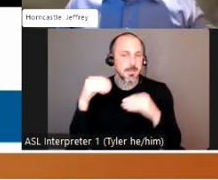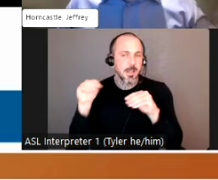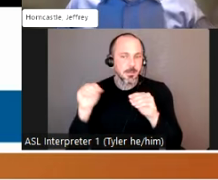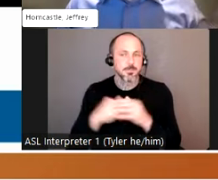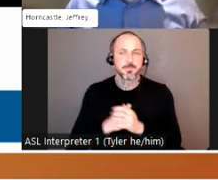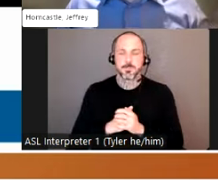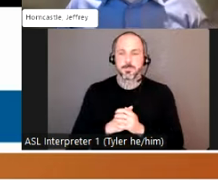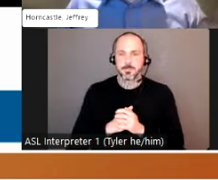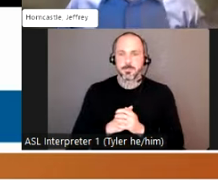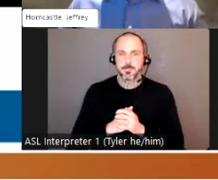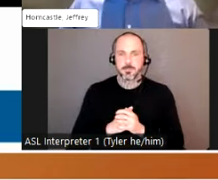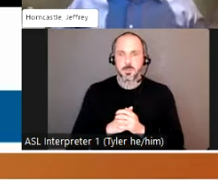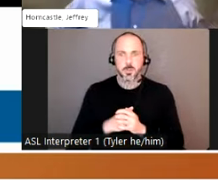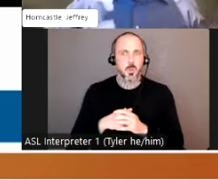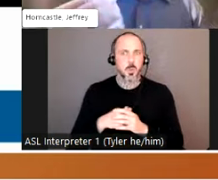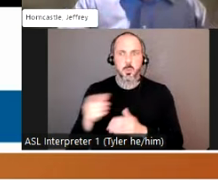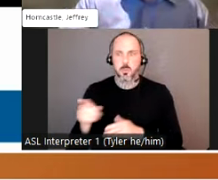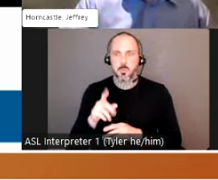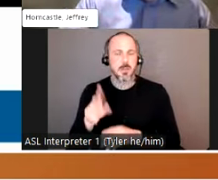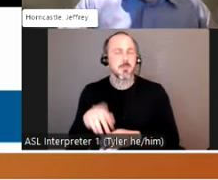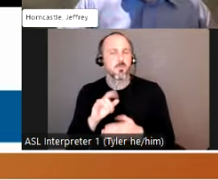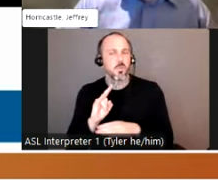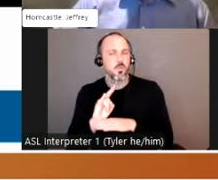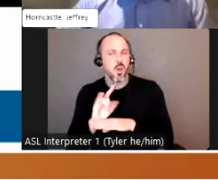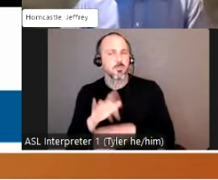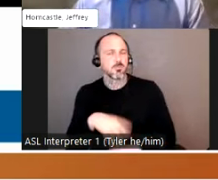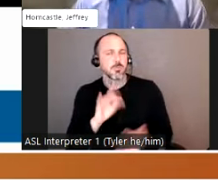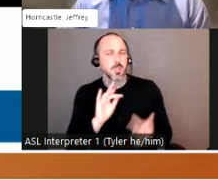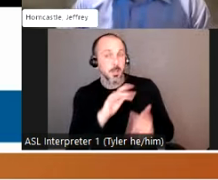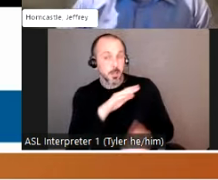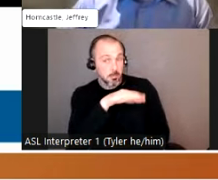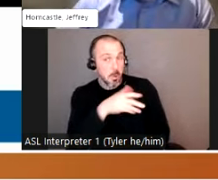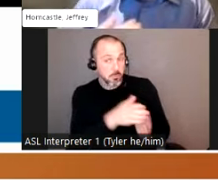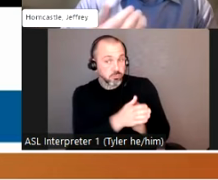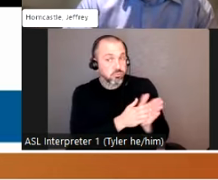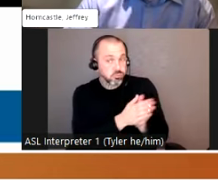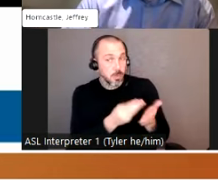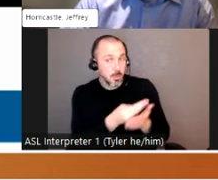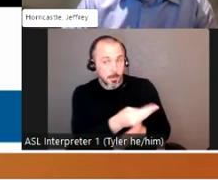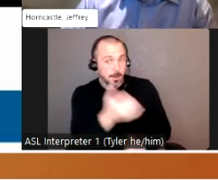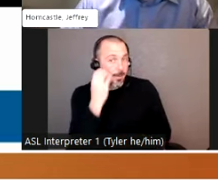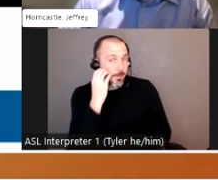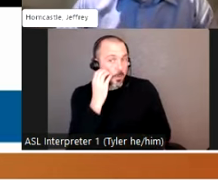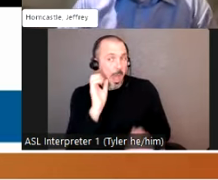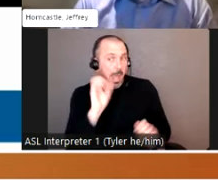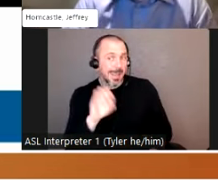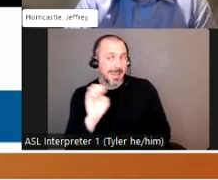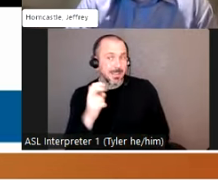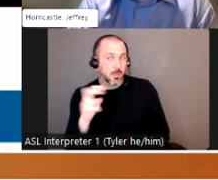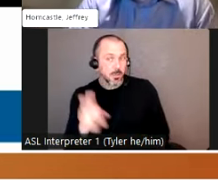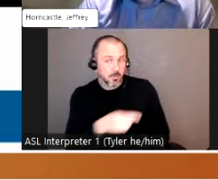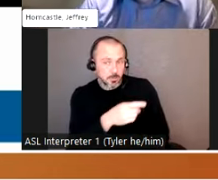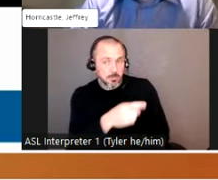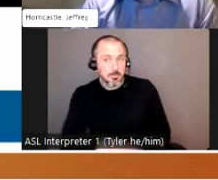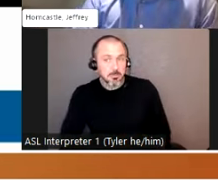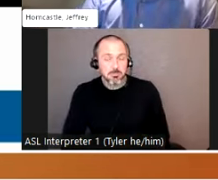the criminal contacts them claiming that they're interested in buying the product and they would like to send an e-transfer, an Interac e-transfer to purchase